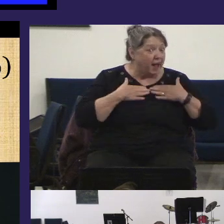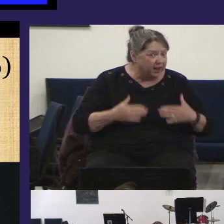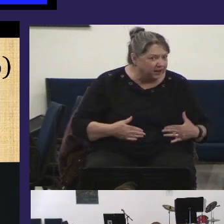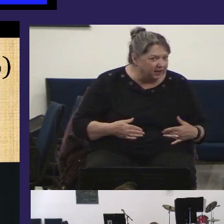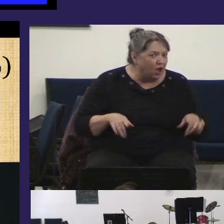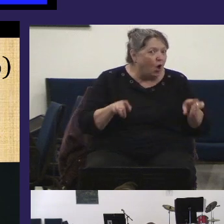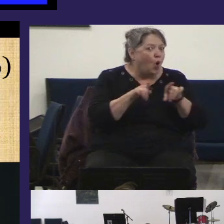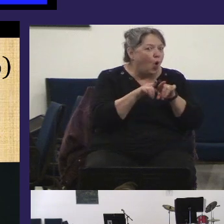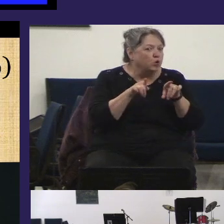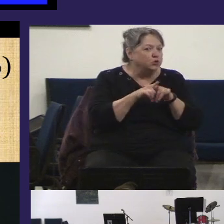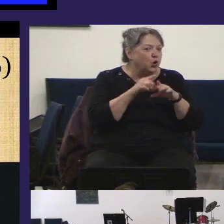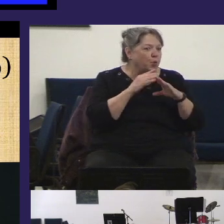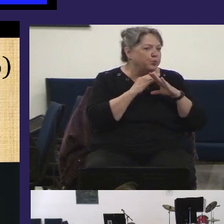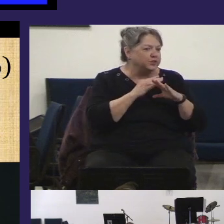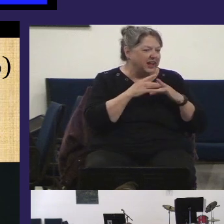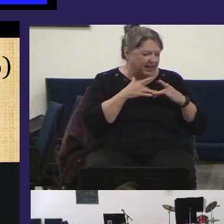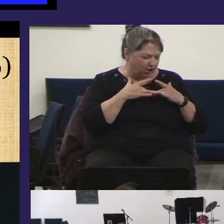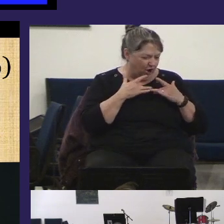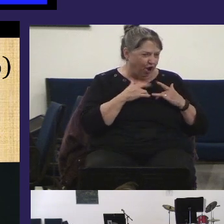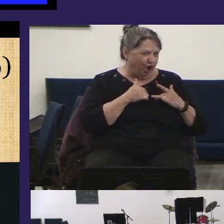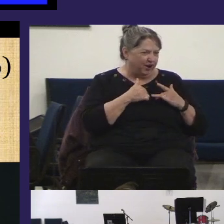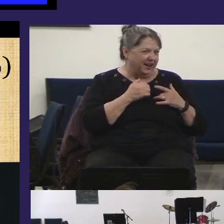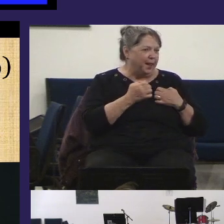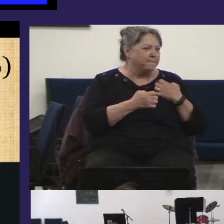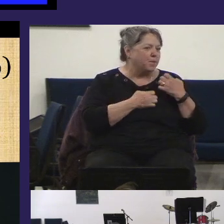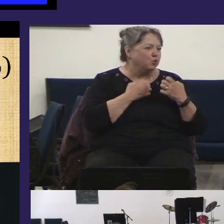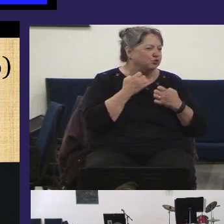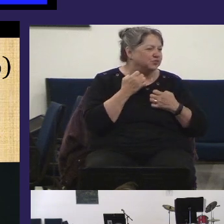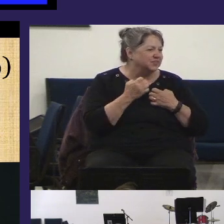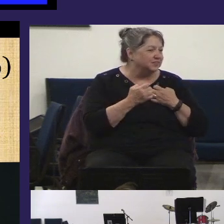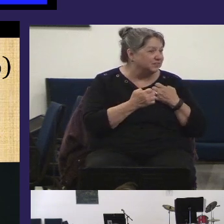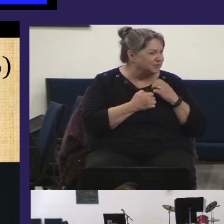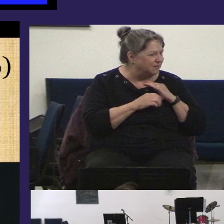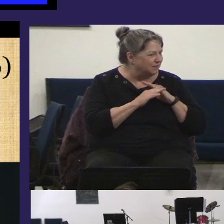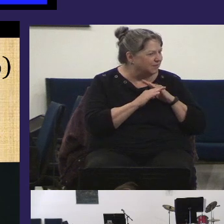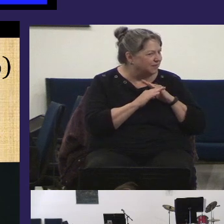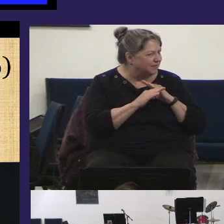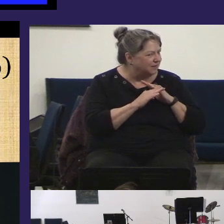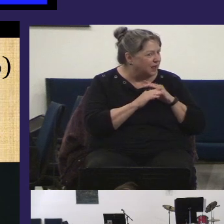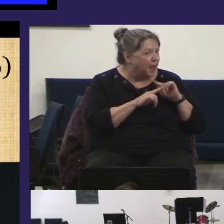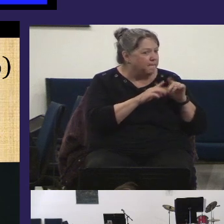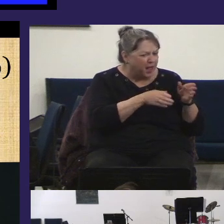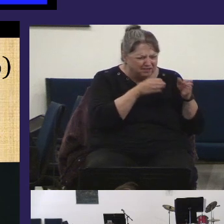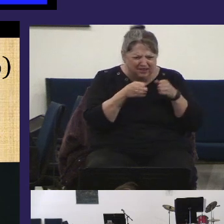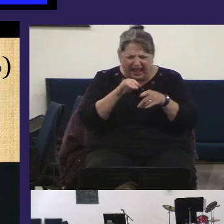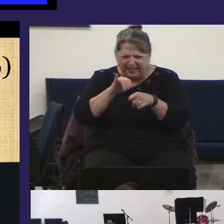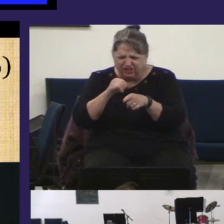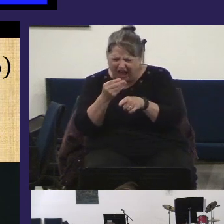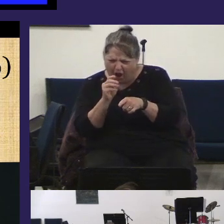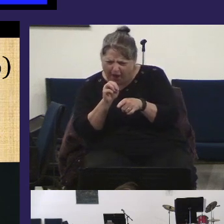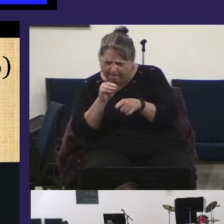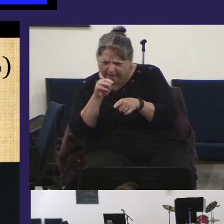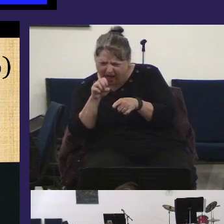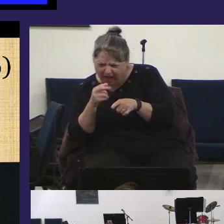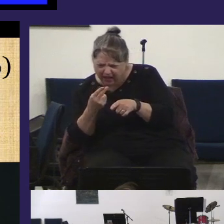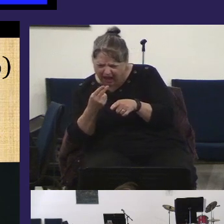Yet in Jeremiah 17 and verse 9, it says that the heart is deceitful above all things, and it's beyond